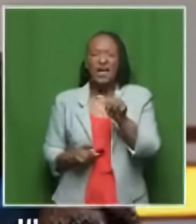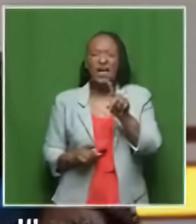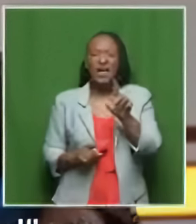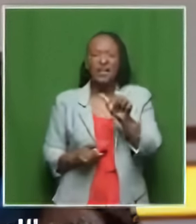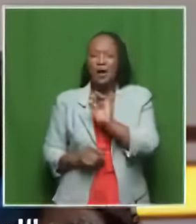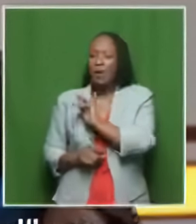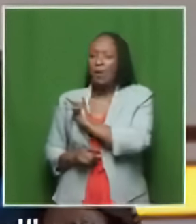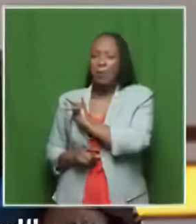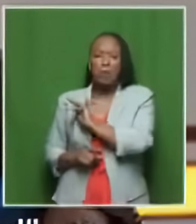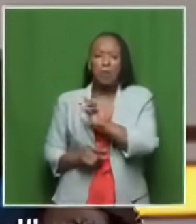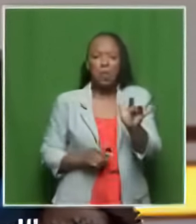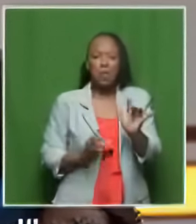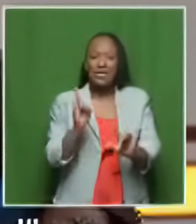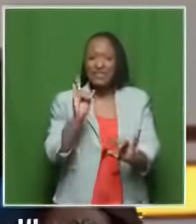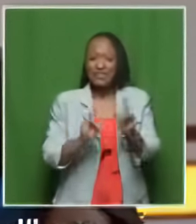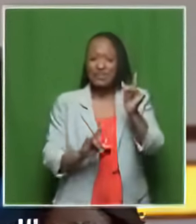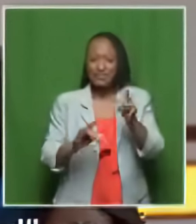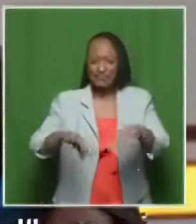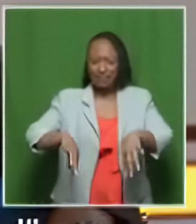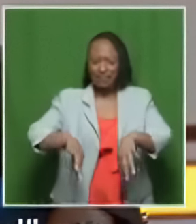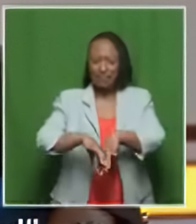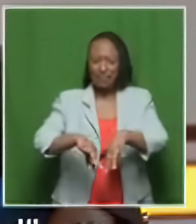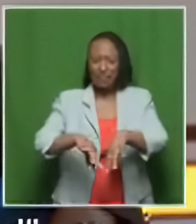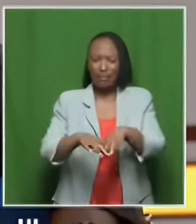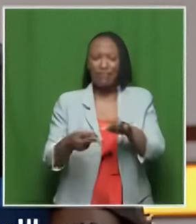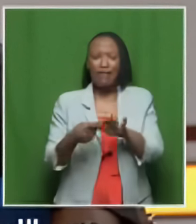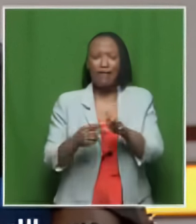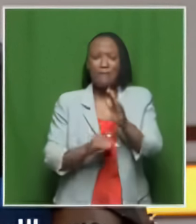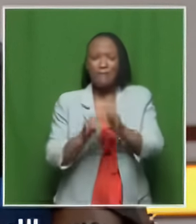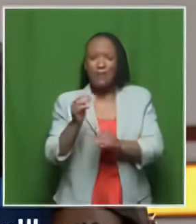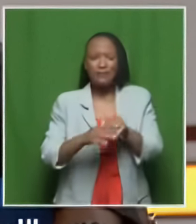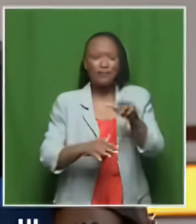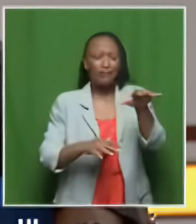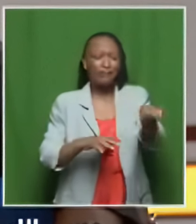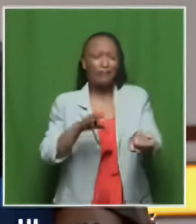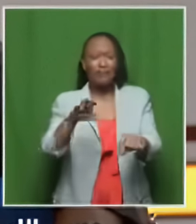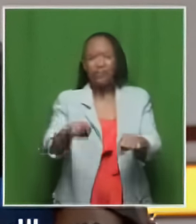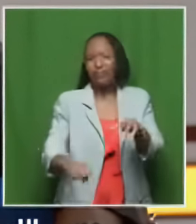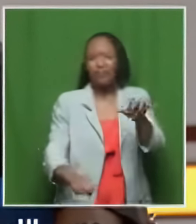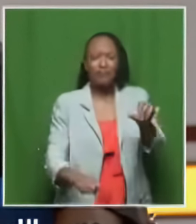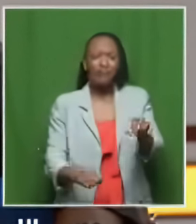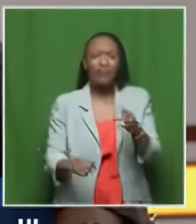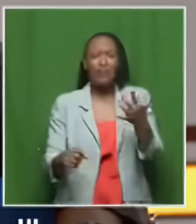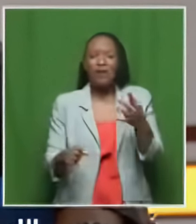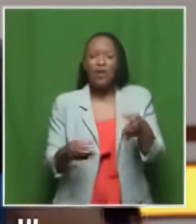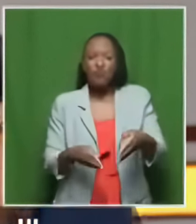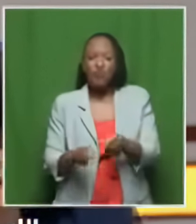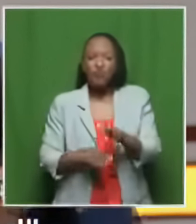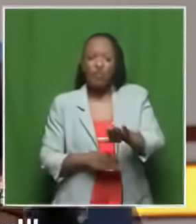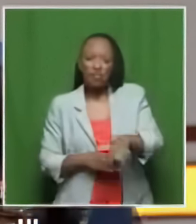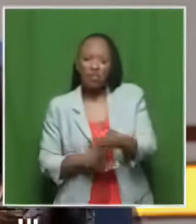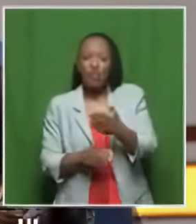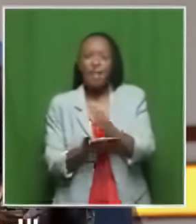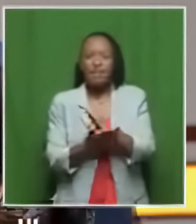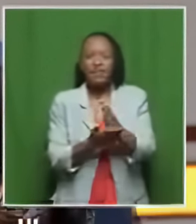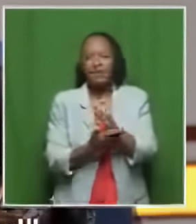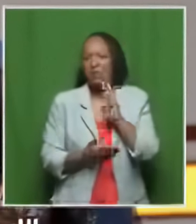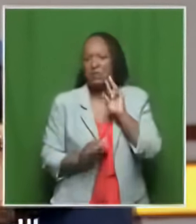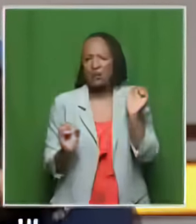invisible in a city that is extremely dirty, with hijacked buildings, potholes, with no water in Midrand. By